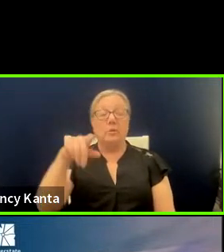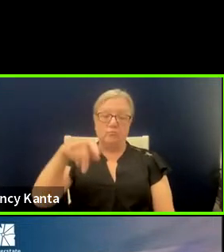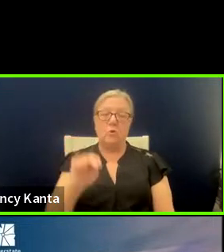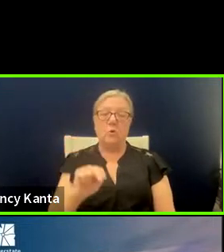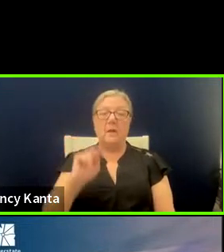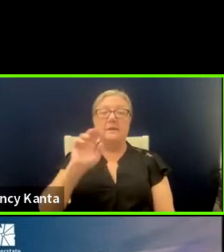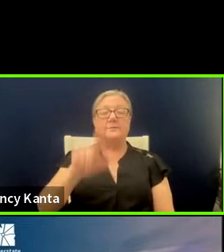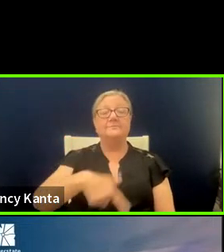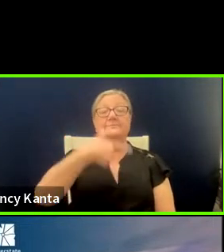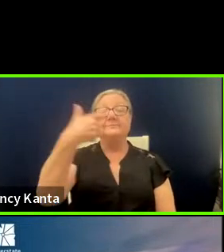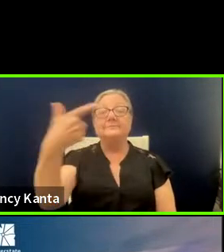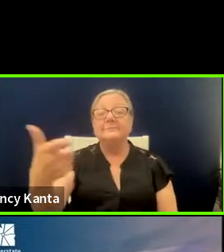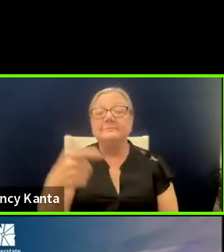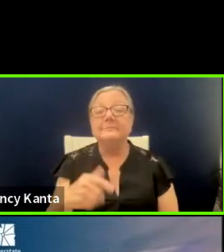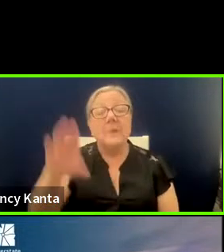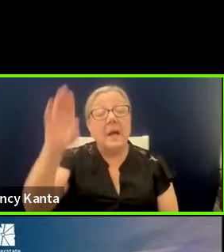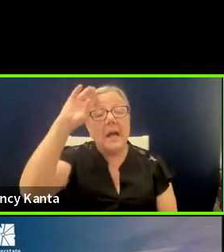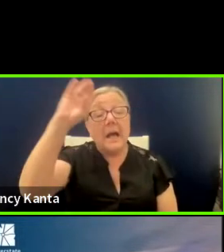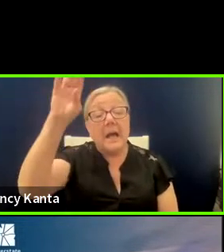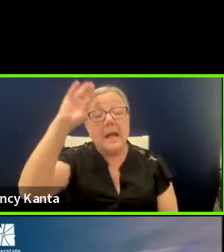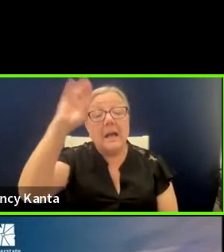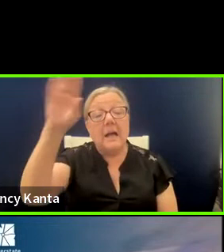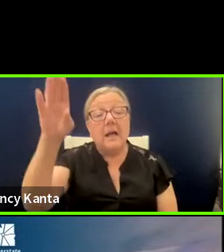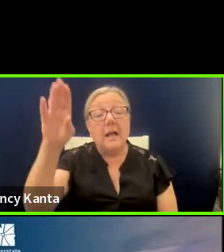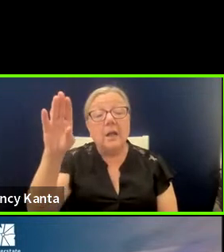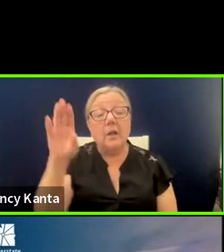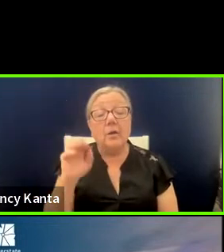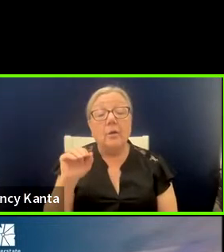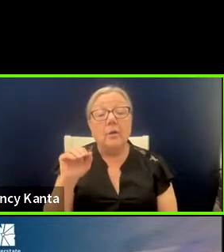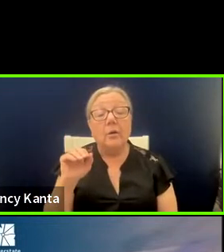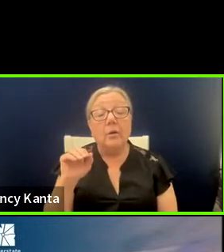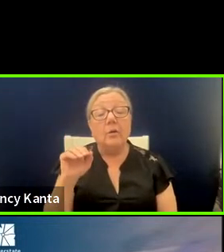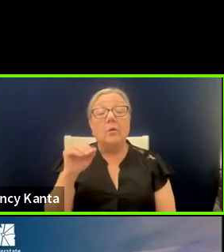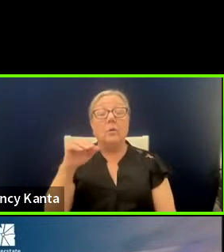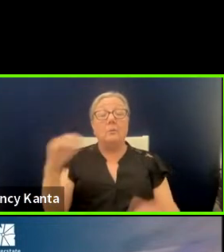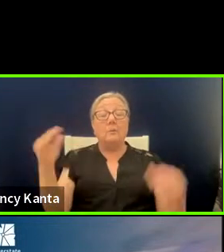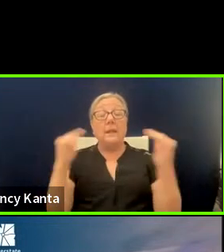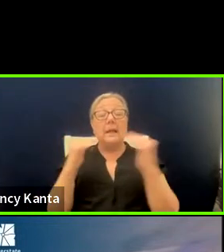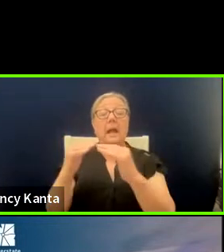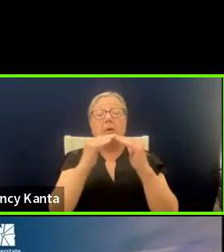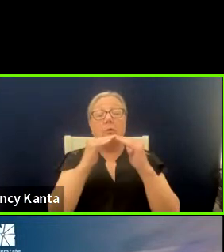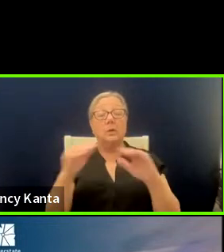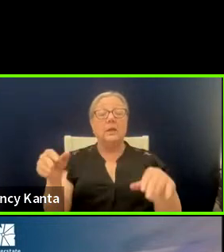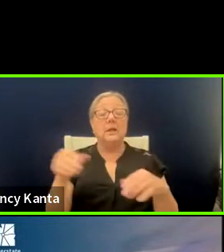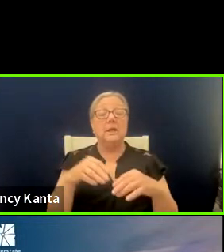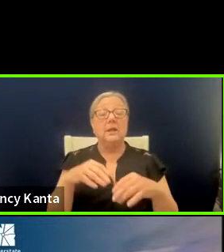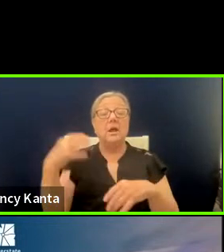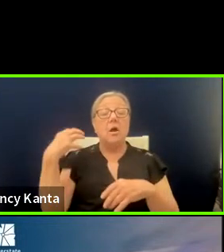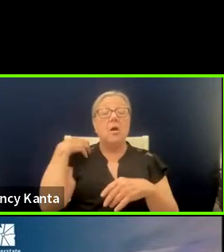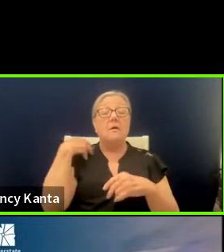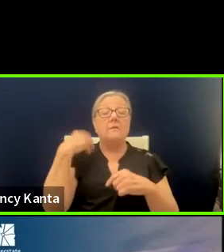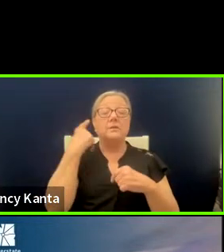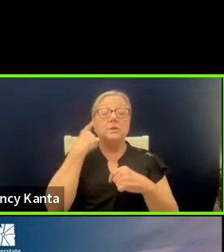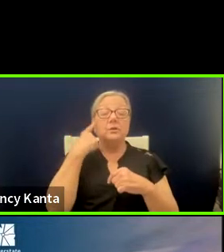Good afternoon, everyone. John L. Bell, Principal Equity Officer for IBR, and I use he, him